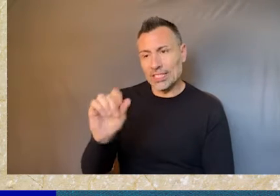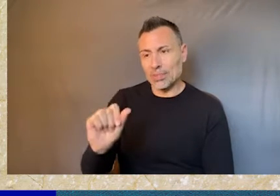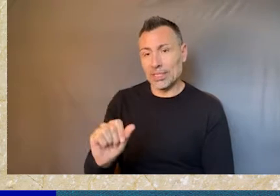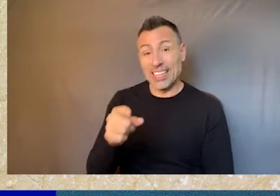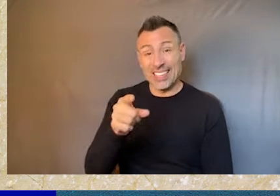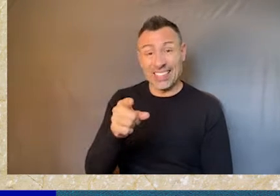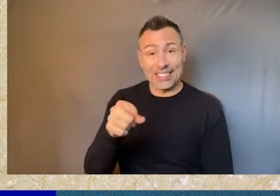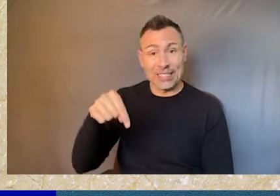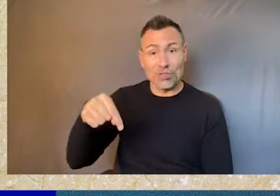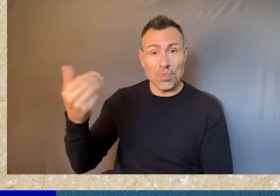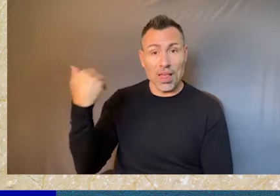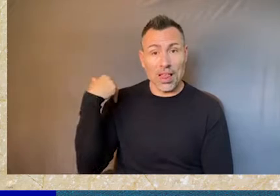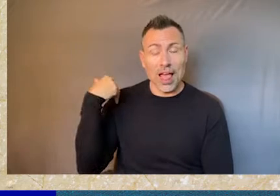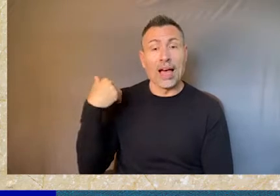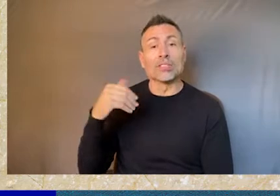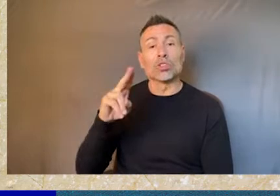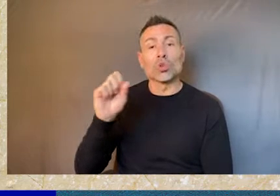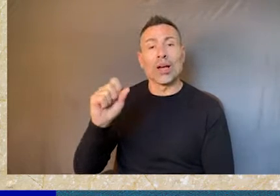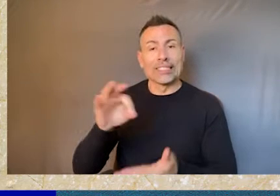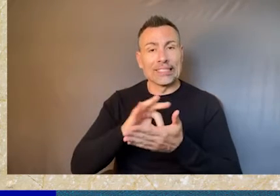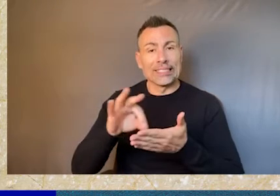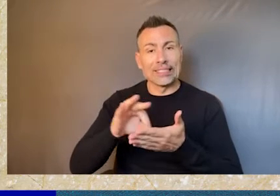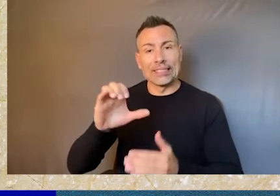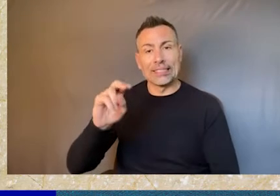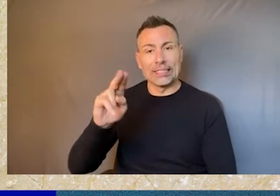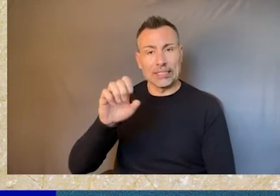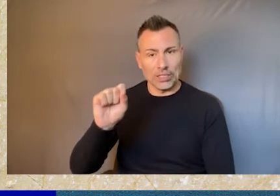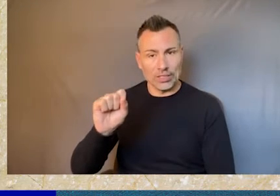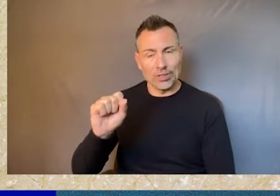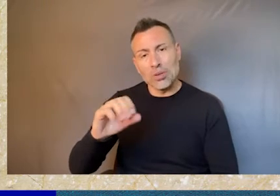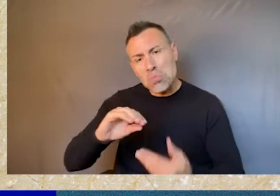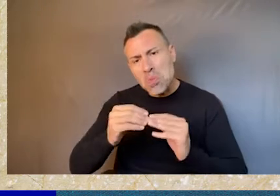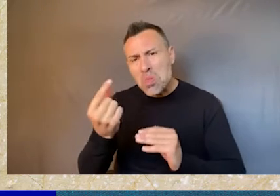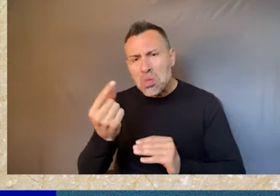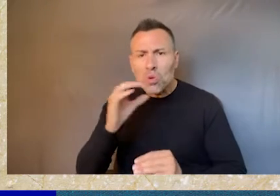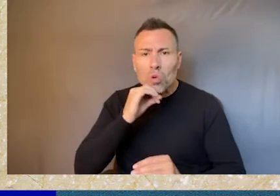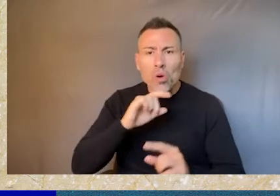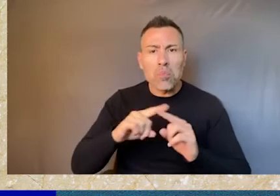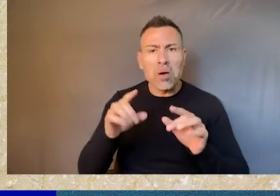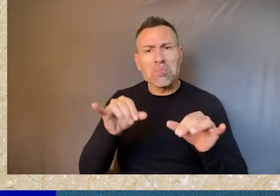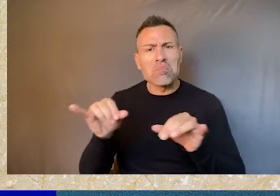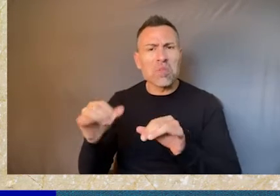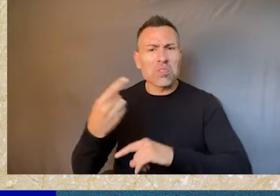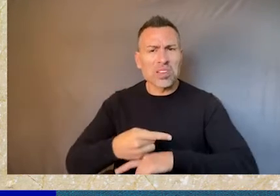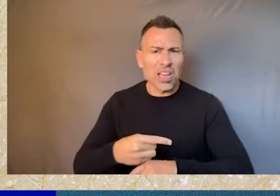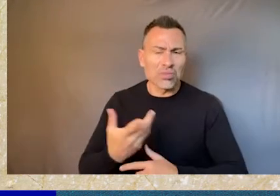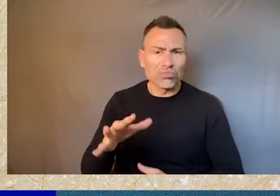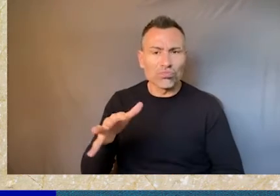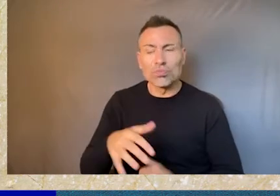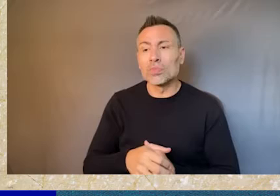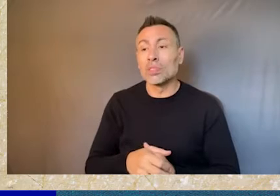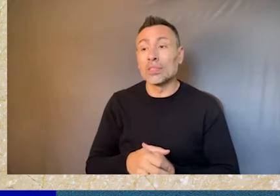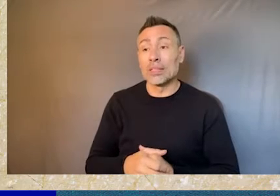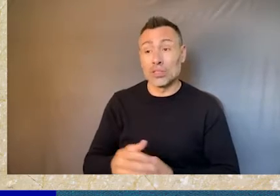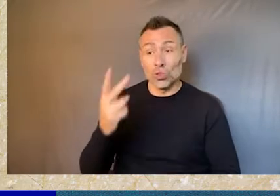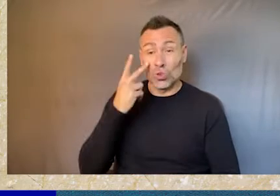last U.S. Census. So the numbers are a little bit old, but they're pretty consistent with today's numbers. So as you can see,